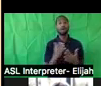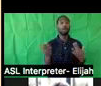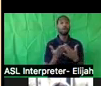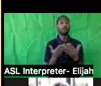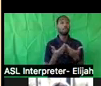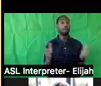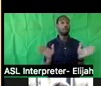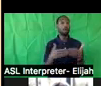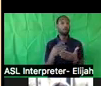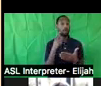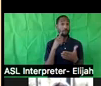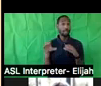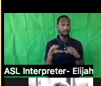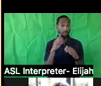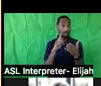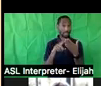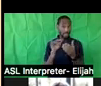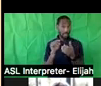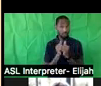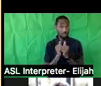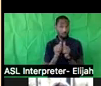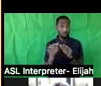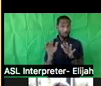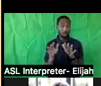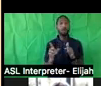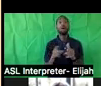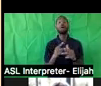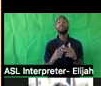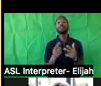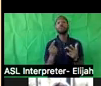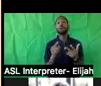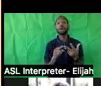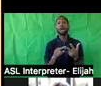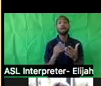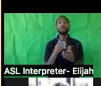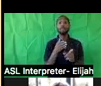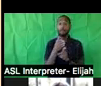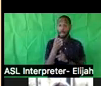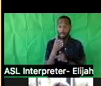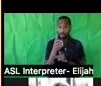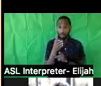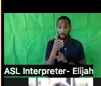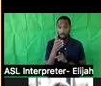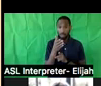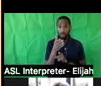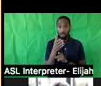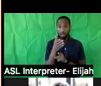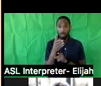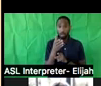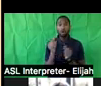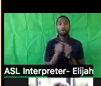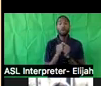activity for folks to check in with each other. Then we'll have the main part of this session with